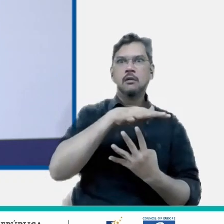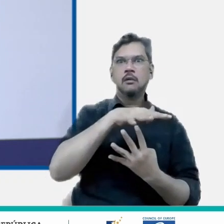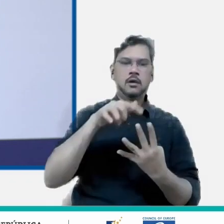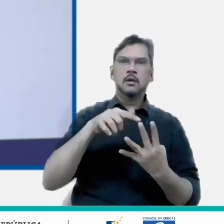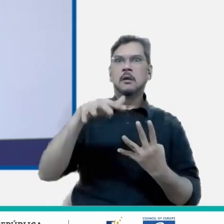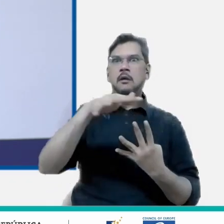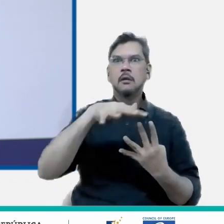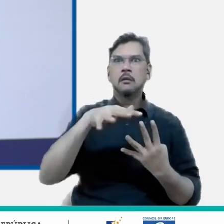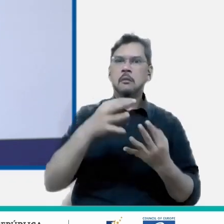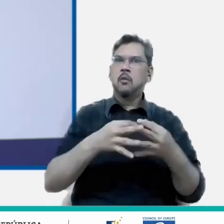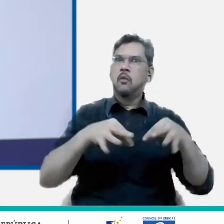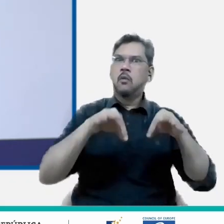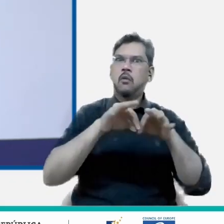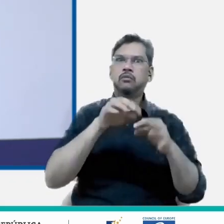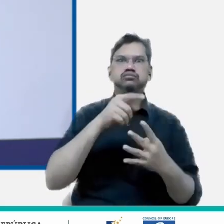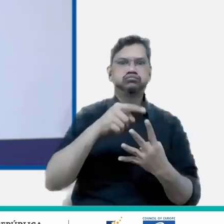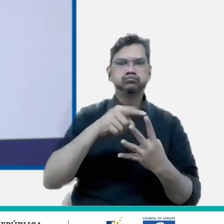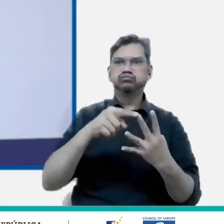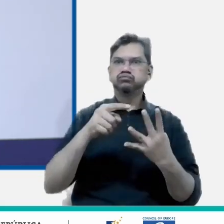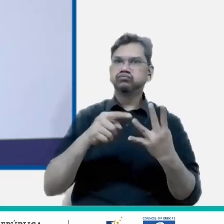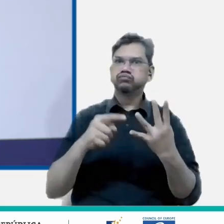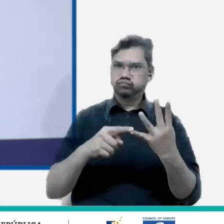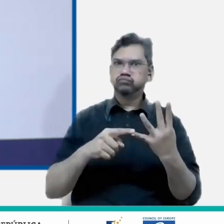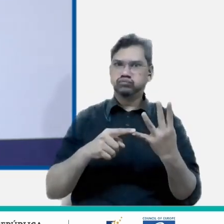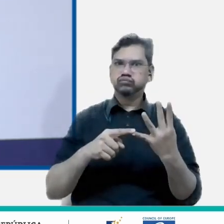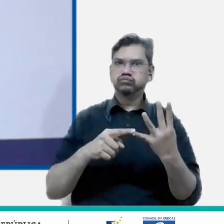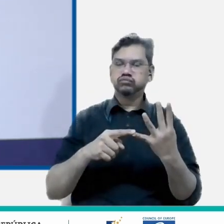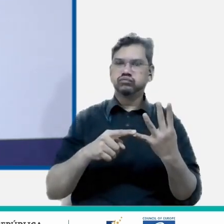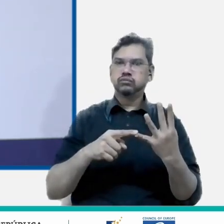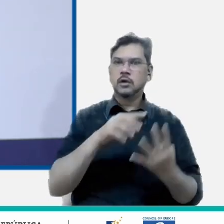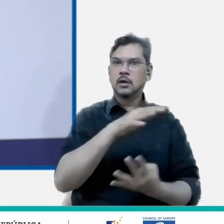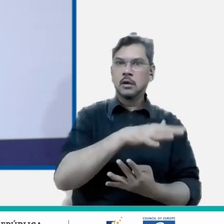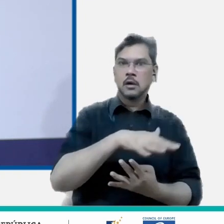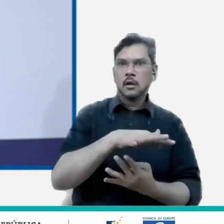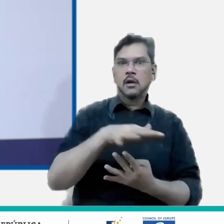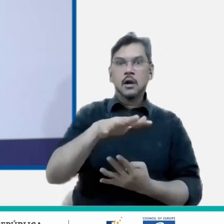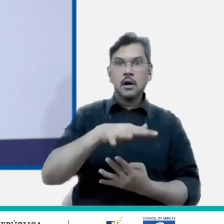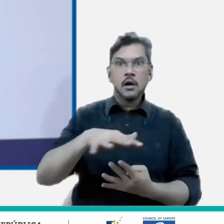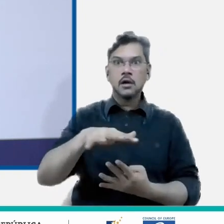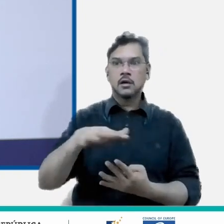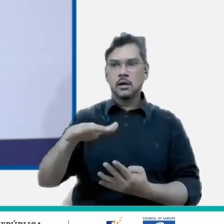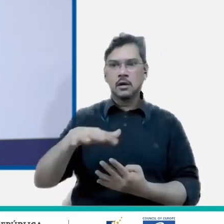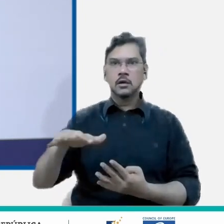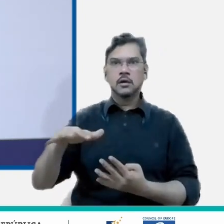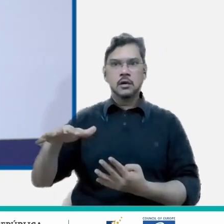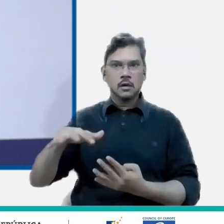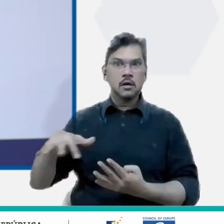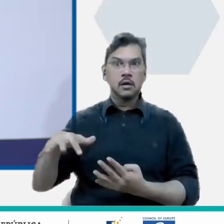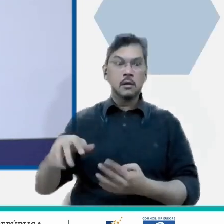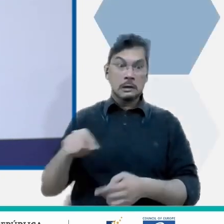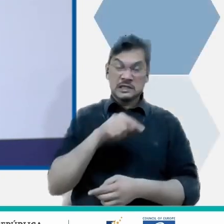four main areas that will be guiding our understand and will be